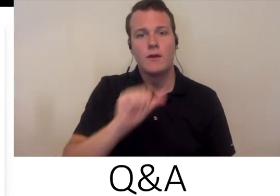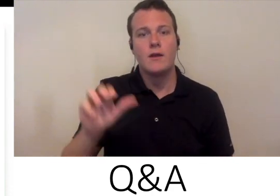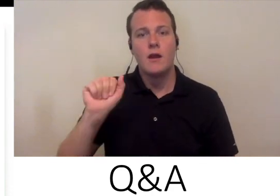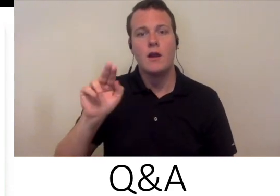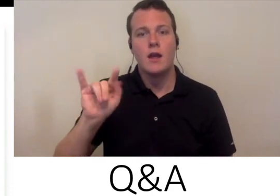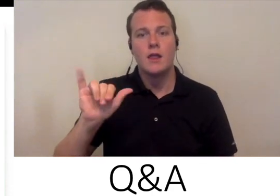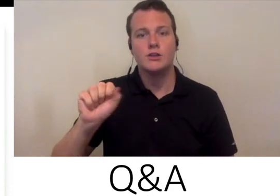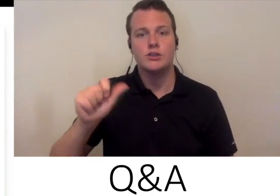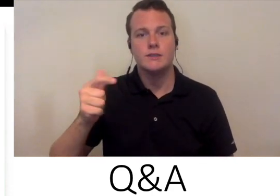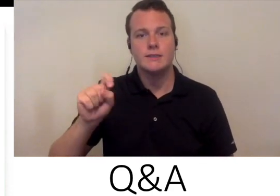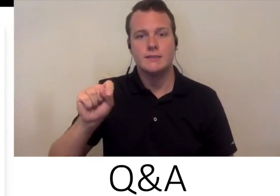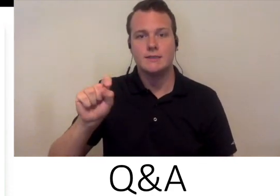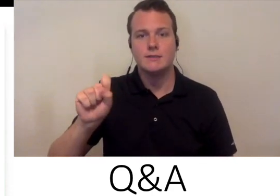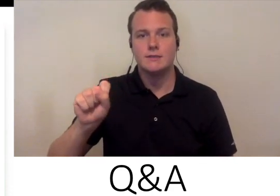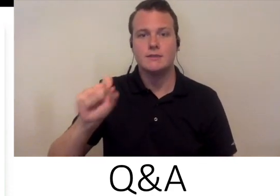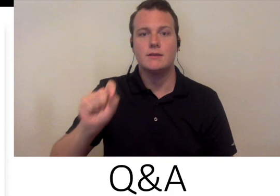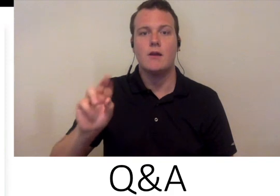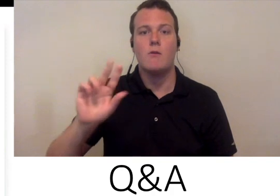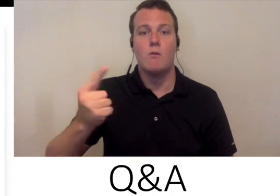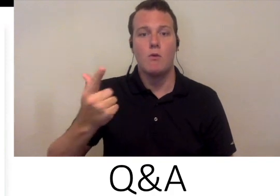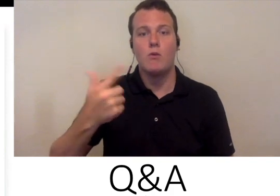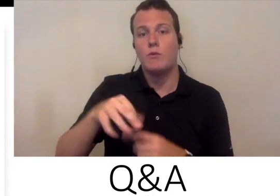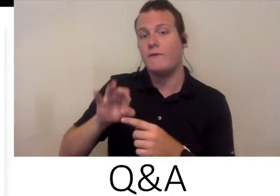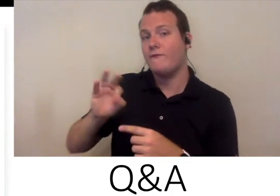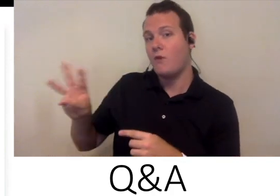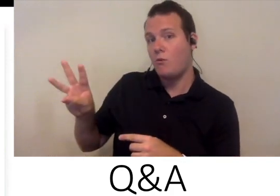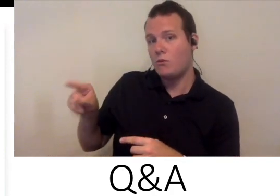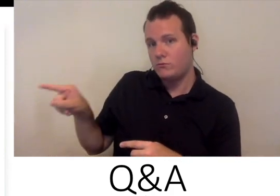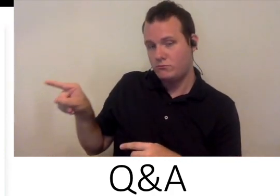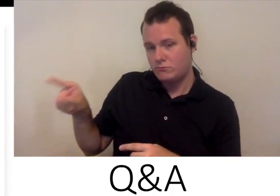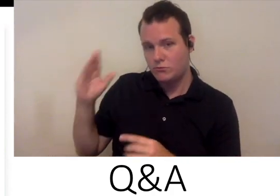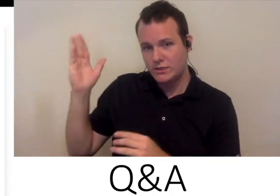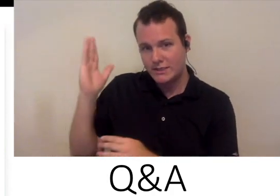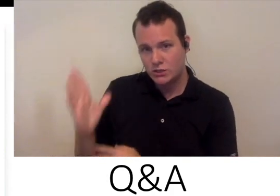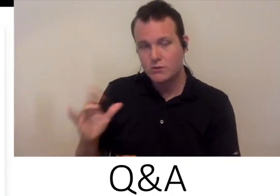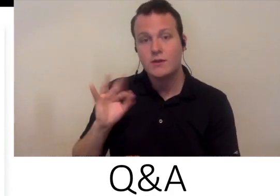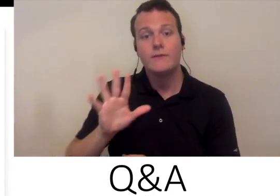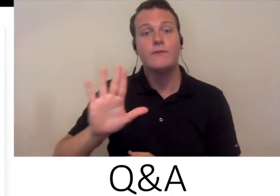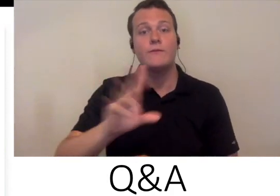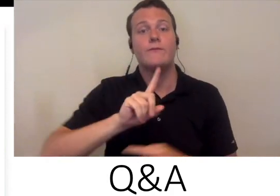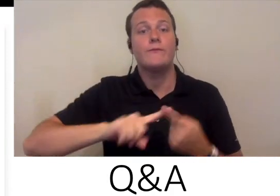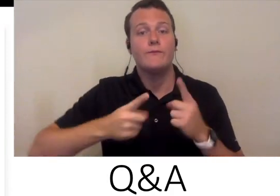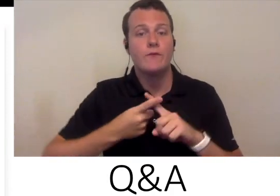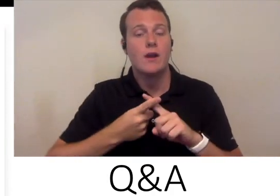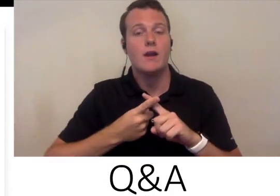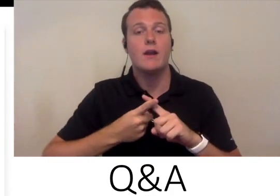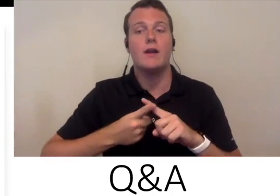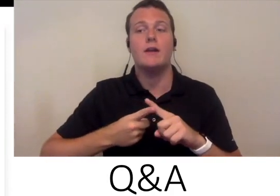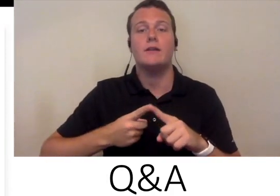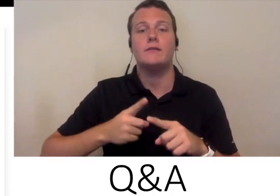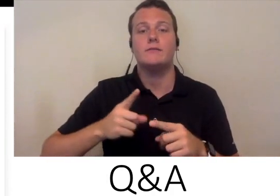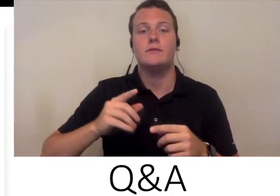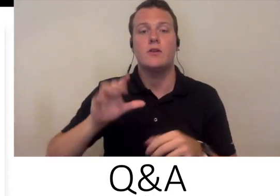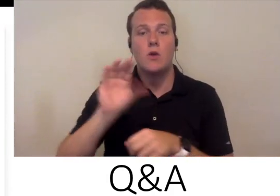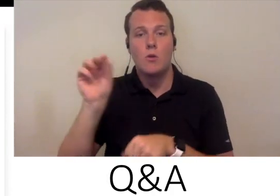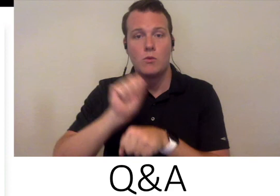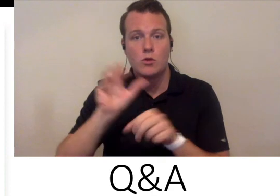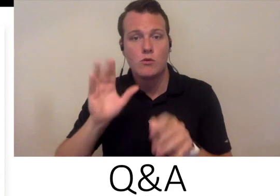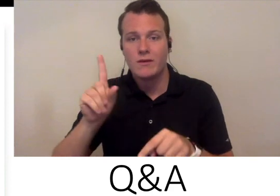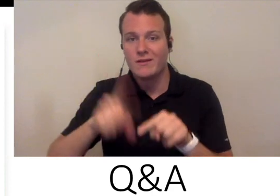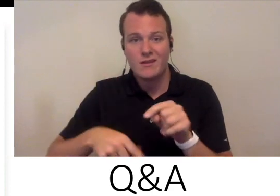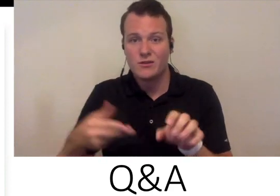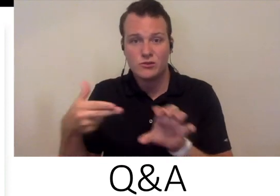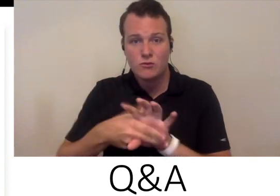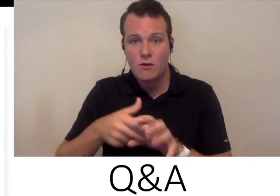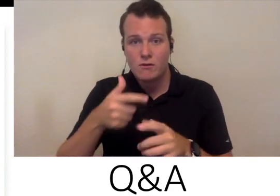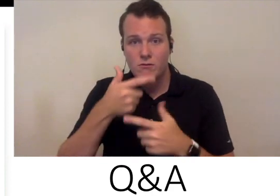info@audiologist.org, and we will forward the questions to the presenter. If you have friends and colleagues that were unable to attend the webinar today, please let them know that the session